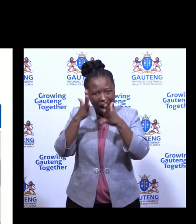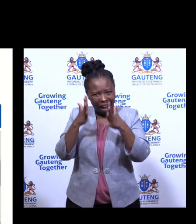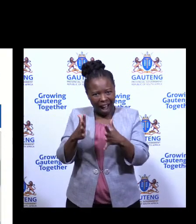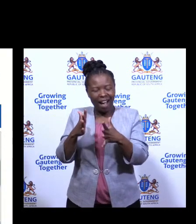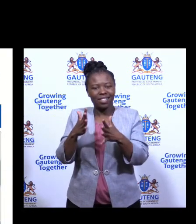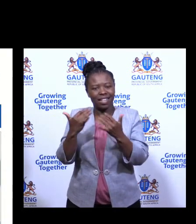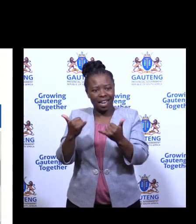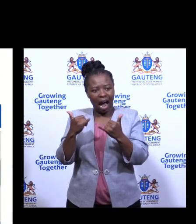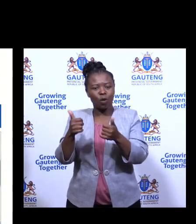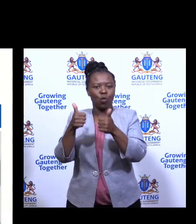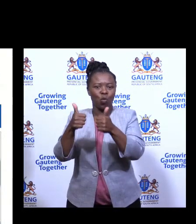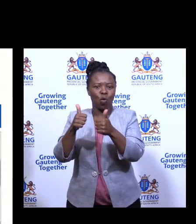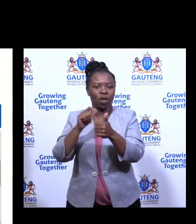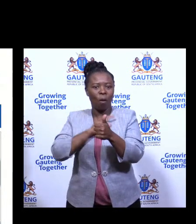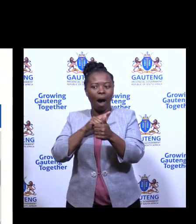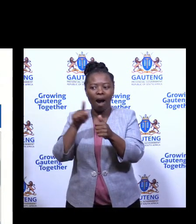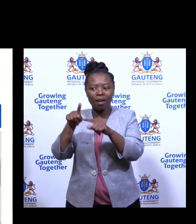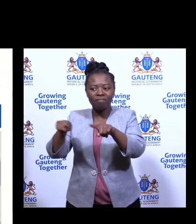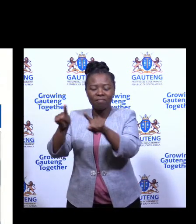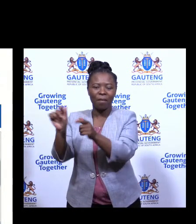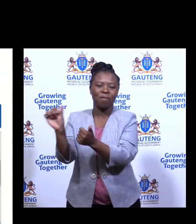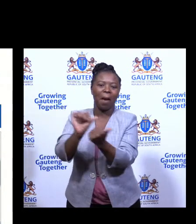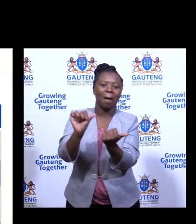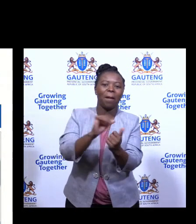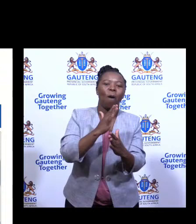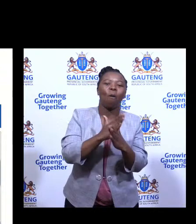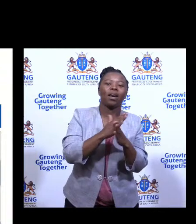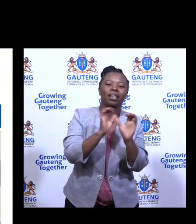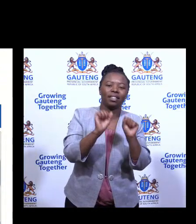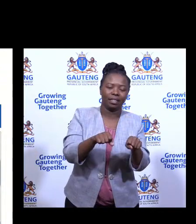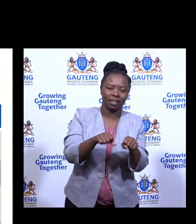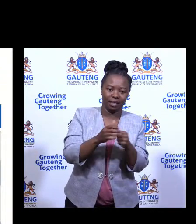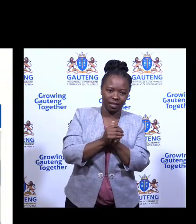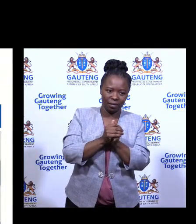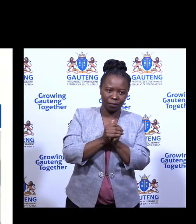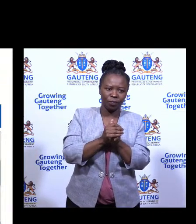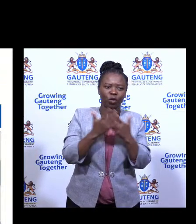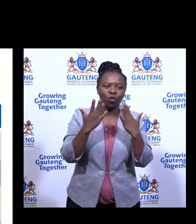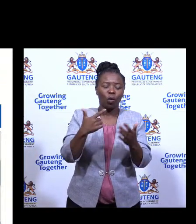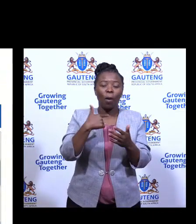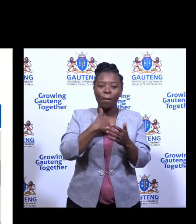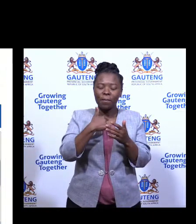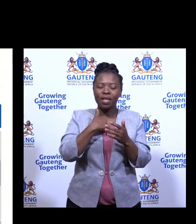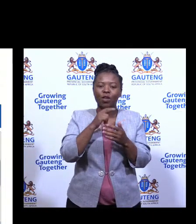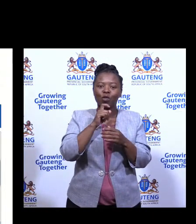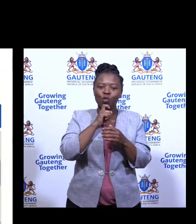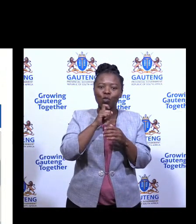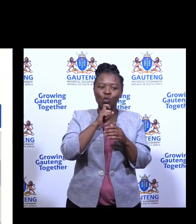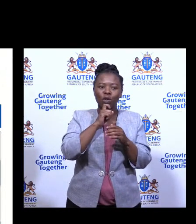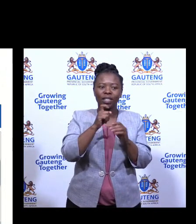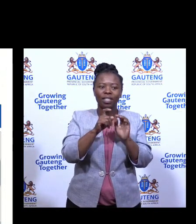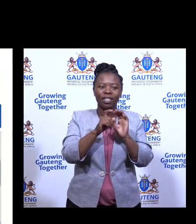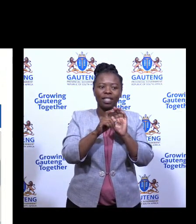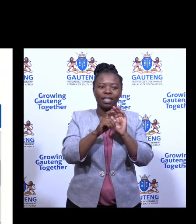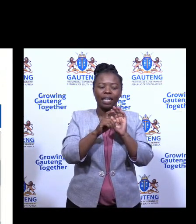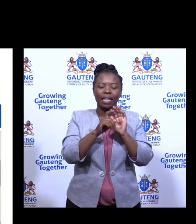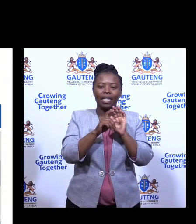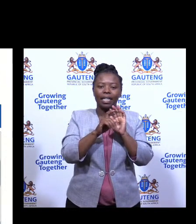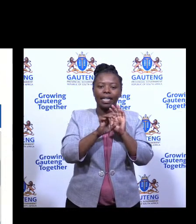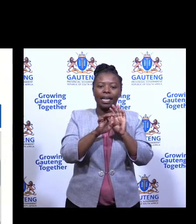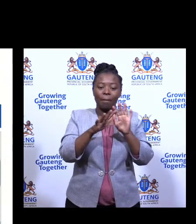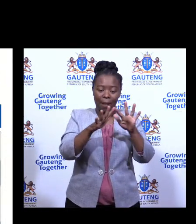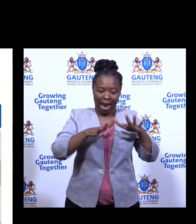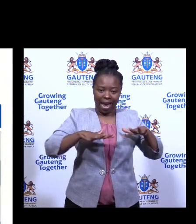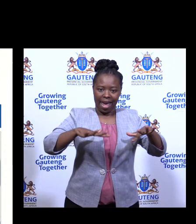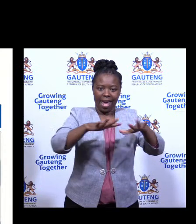workers who are back at work. I always use the example of my area and region